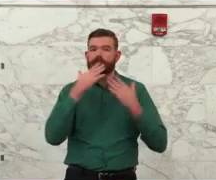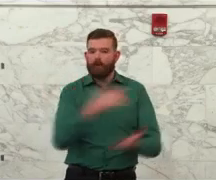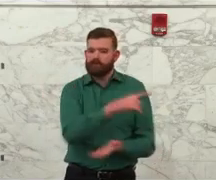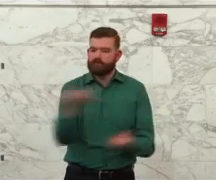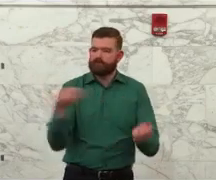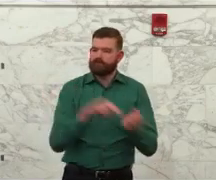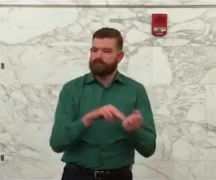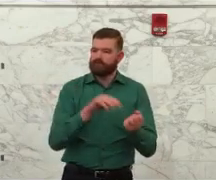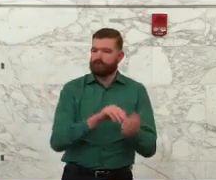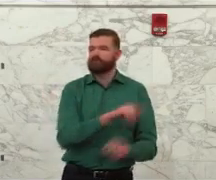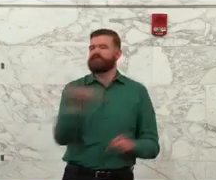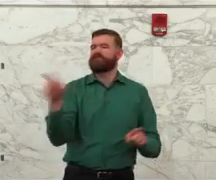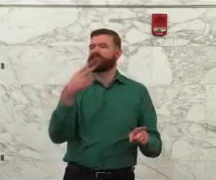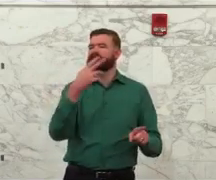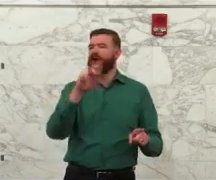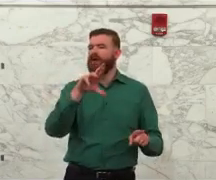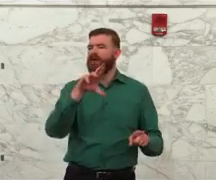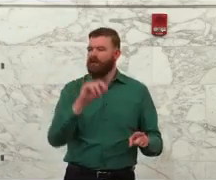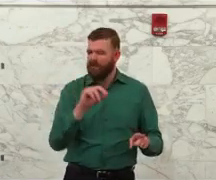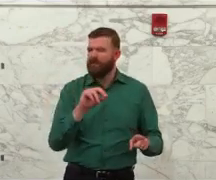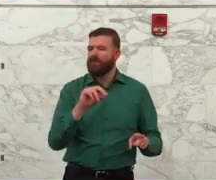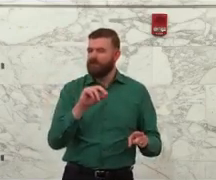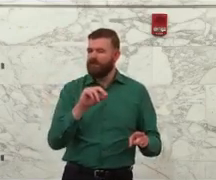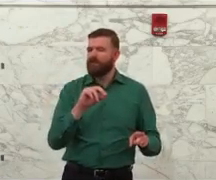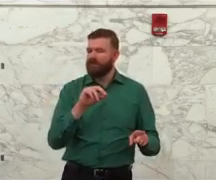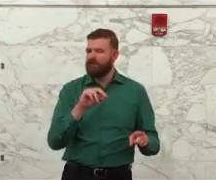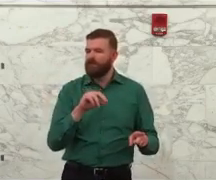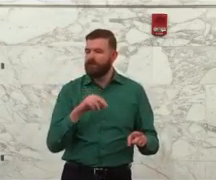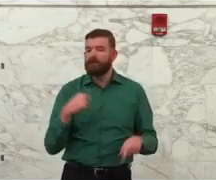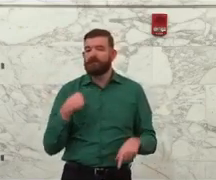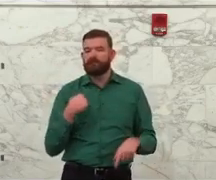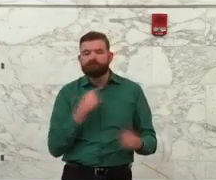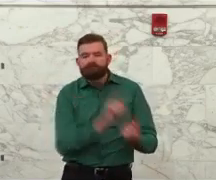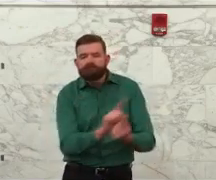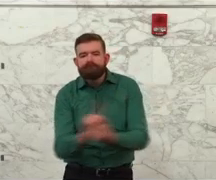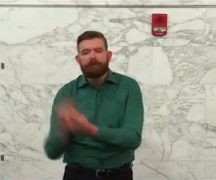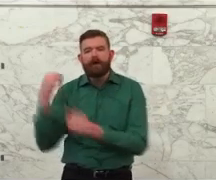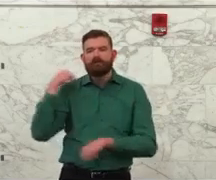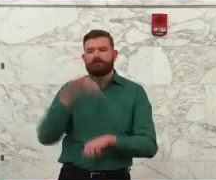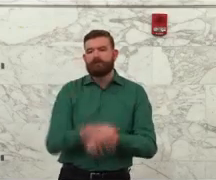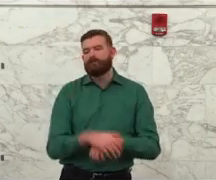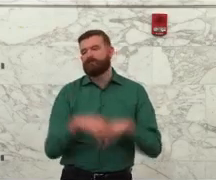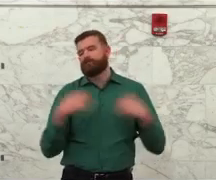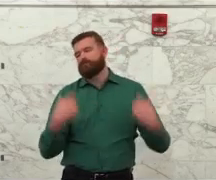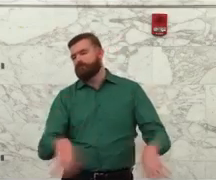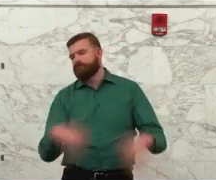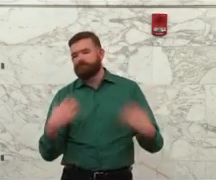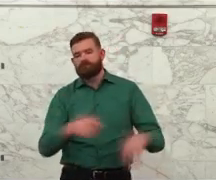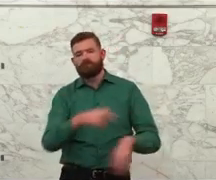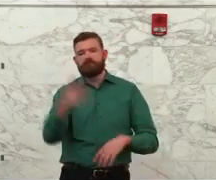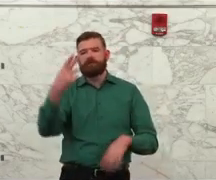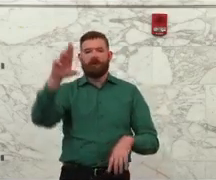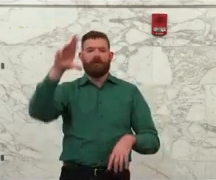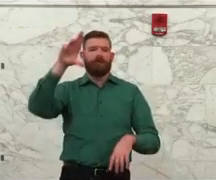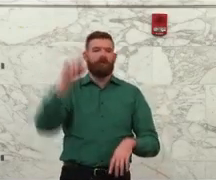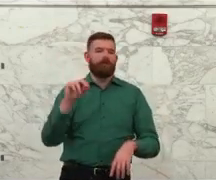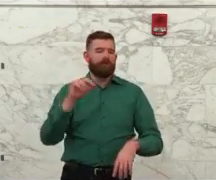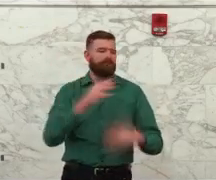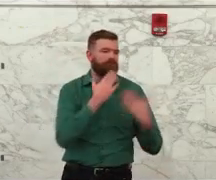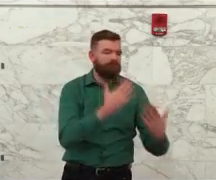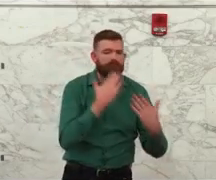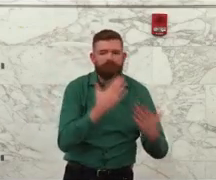and they've been just stars working under extraordinarily challenging conditions, both for their